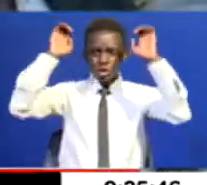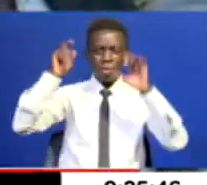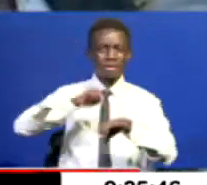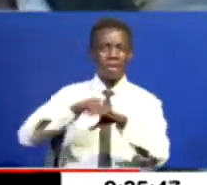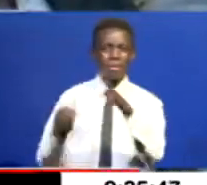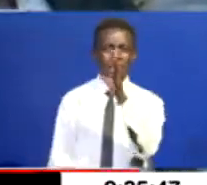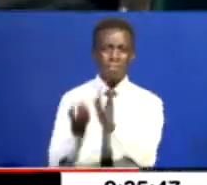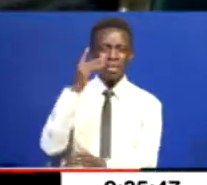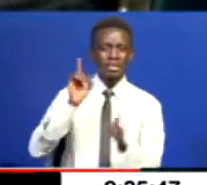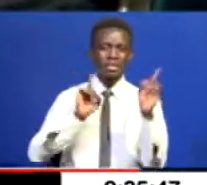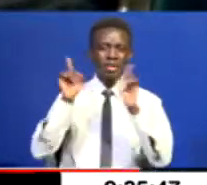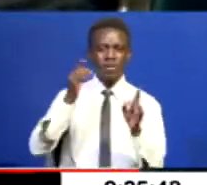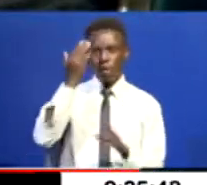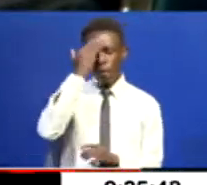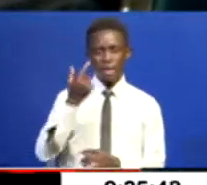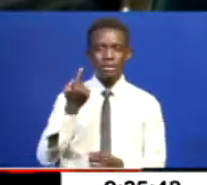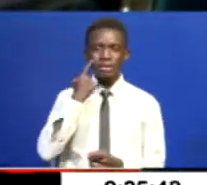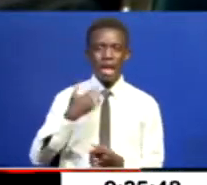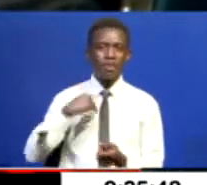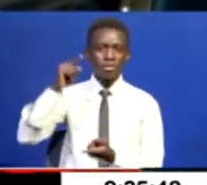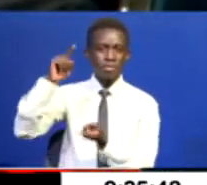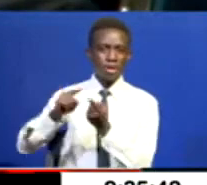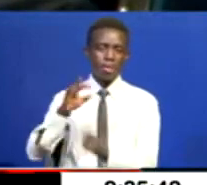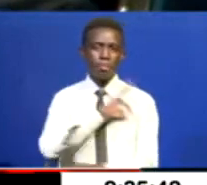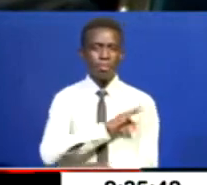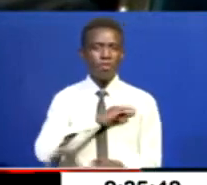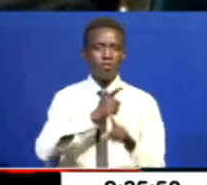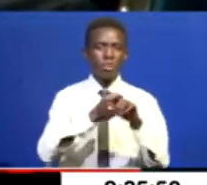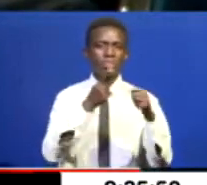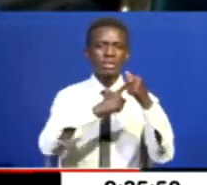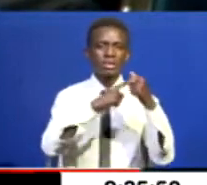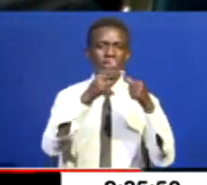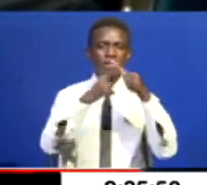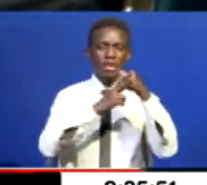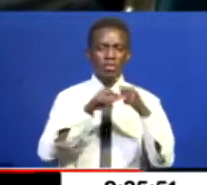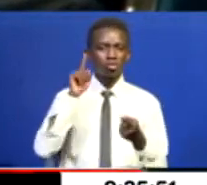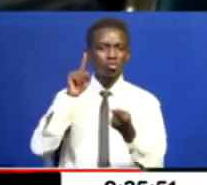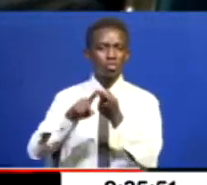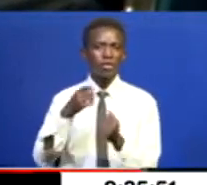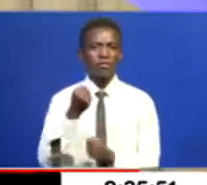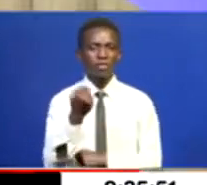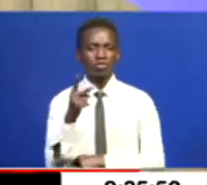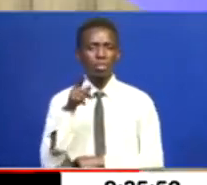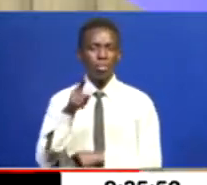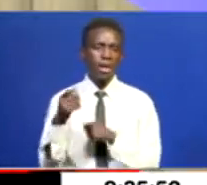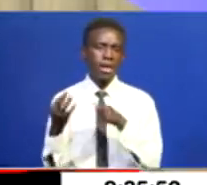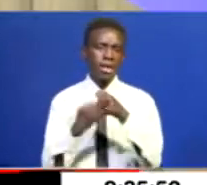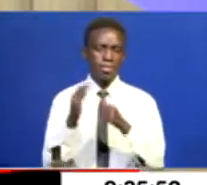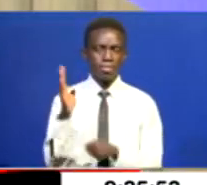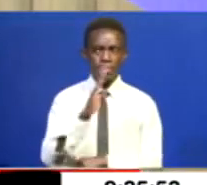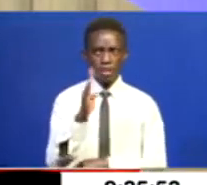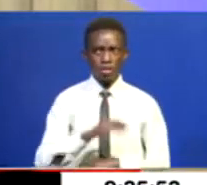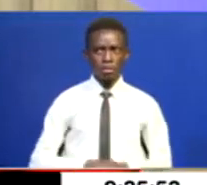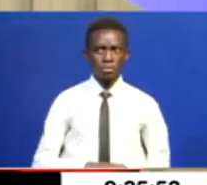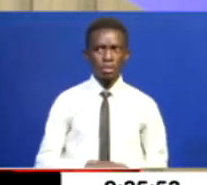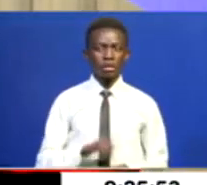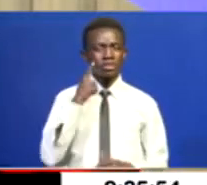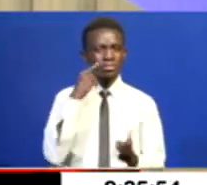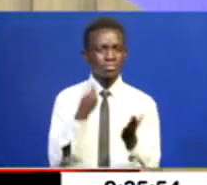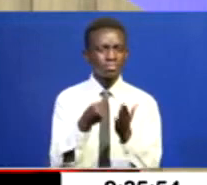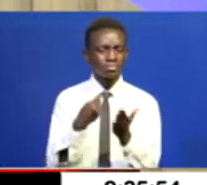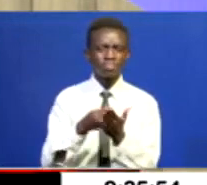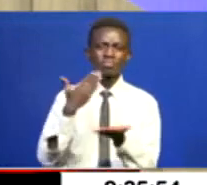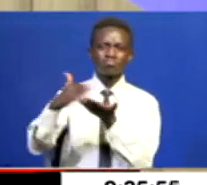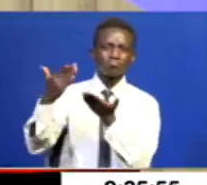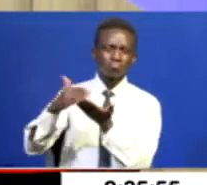for reduced profits from 67.4 billion shillings to 52.8 billion shillings. Capital expenditure for Ethiopia